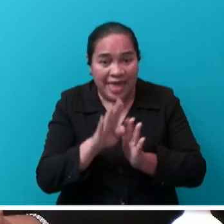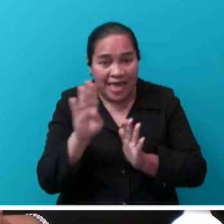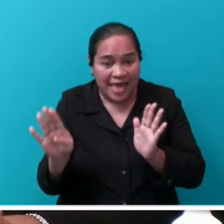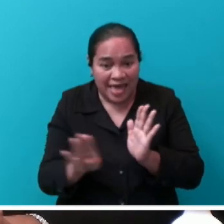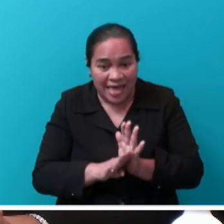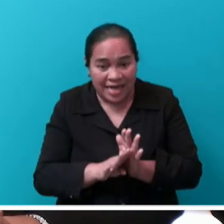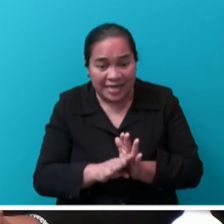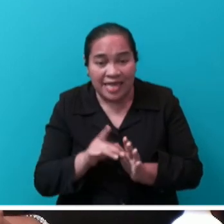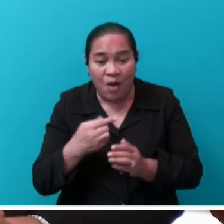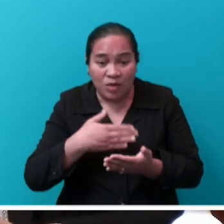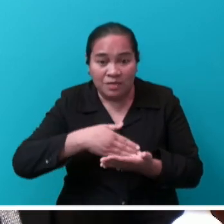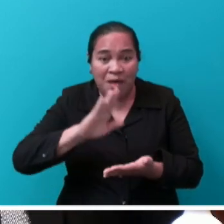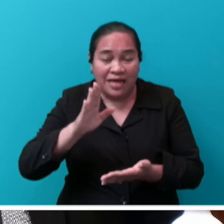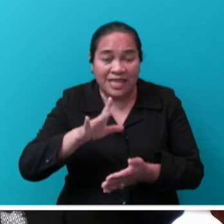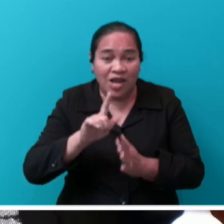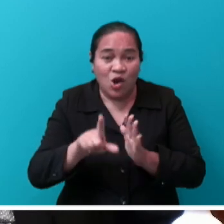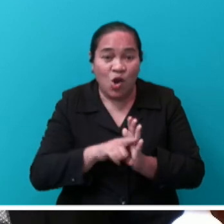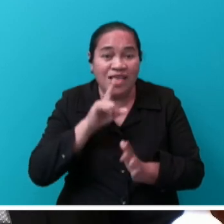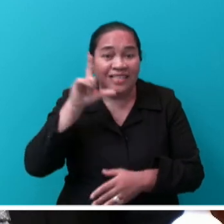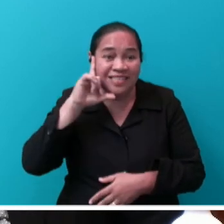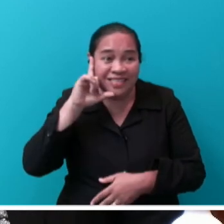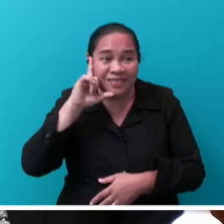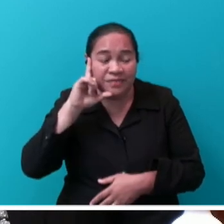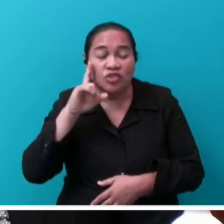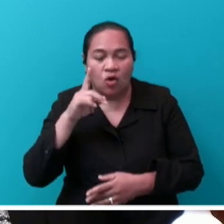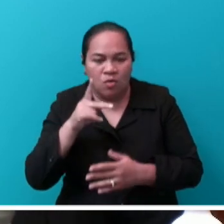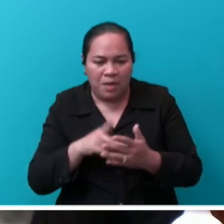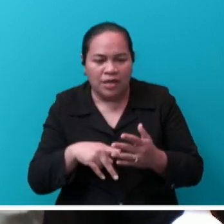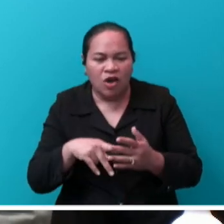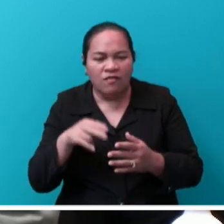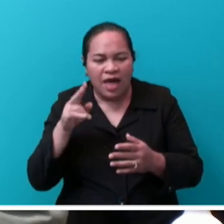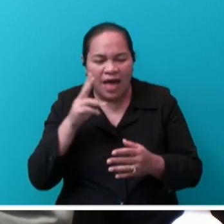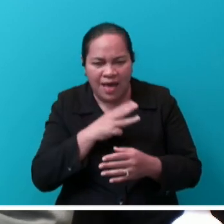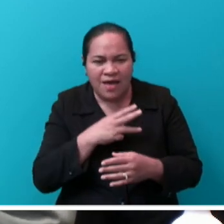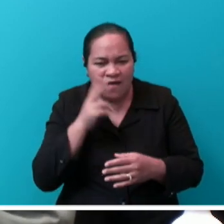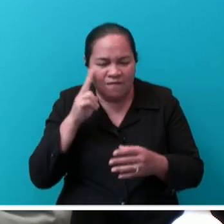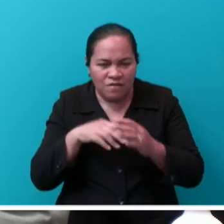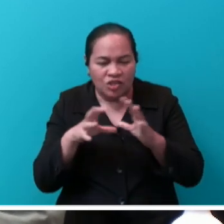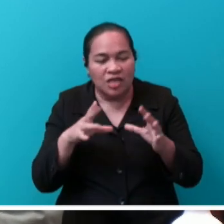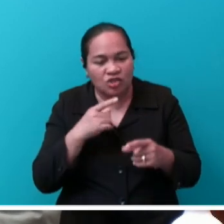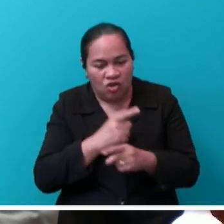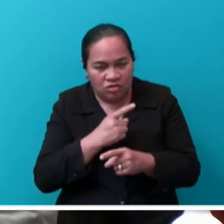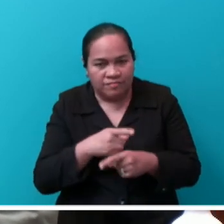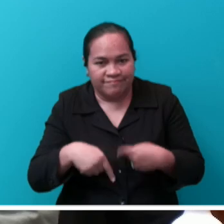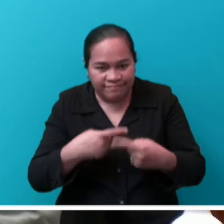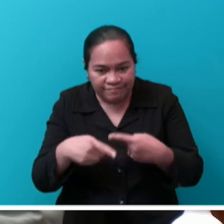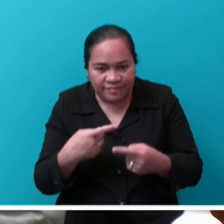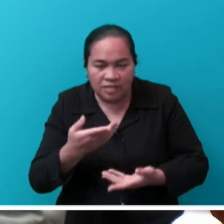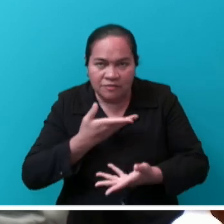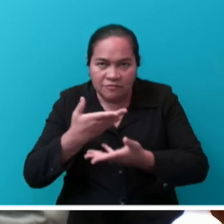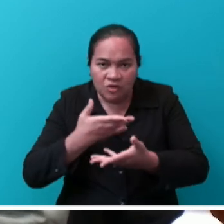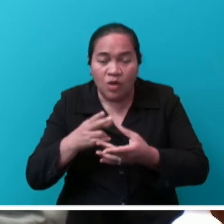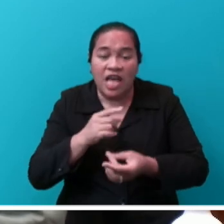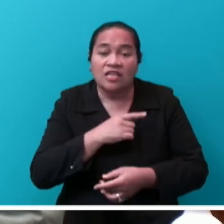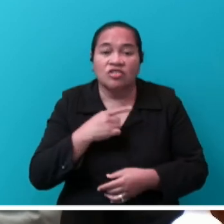passed into law yesterday, part of the visit also was to continue discussions with the Chinese government on fisheries